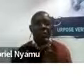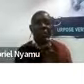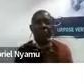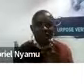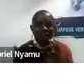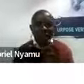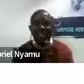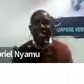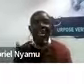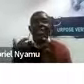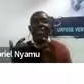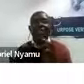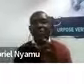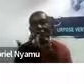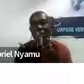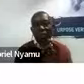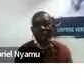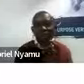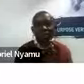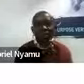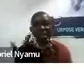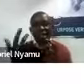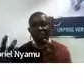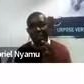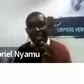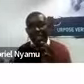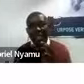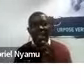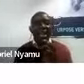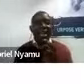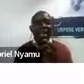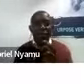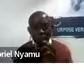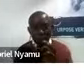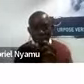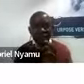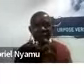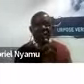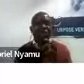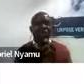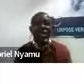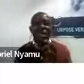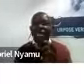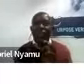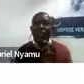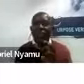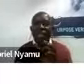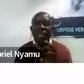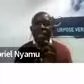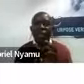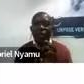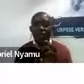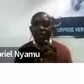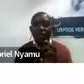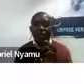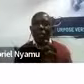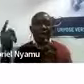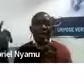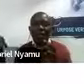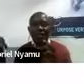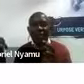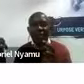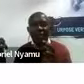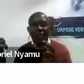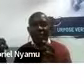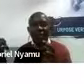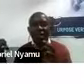able to read through very fast. There's a difference between the passion and the purpose. And you can almost see the first one. Passion is self-authored. Purpose